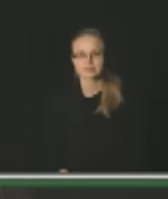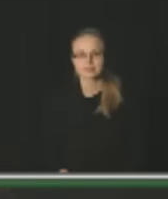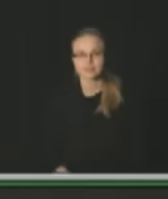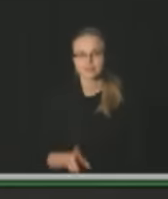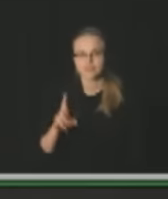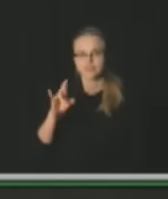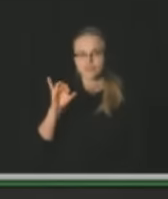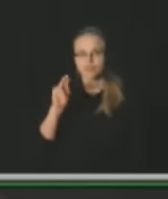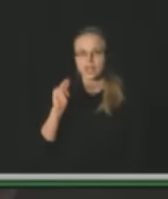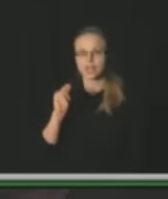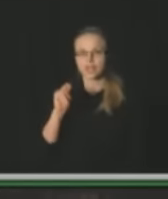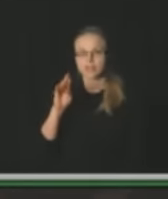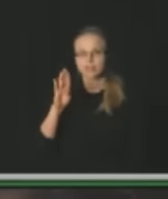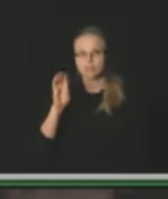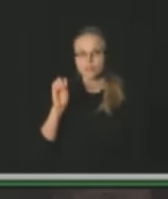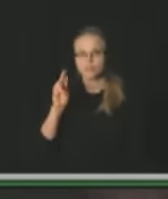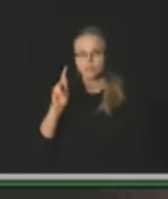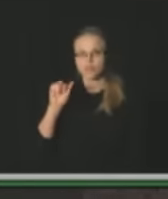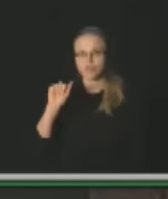Ryan Barajas.